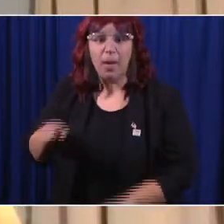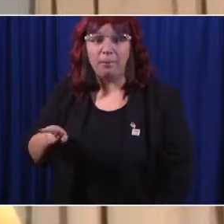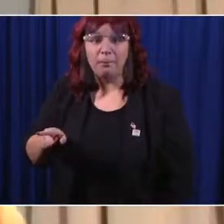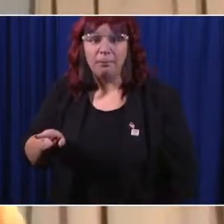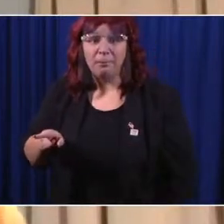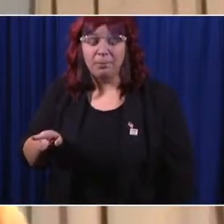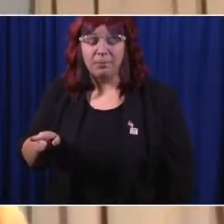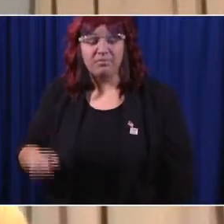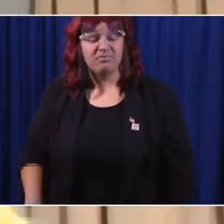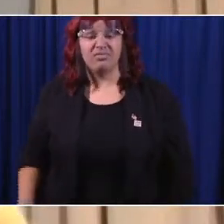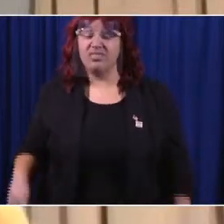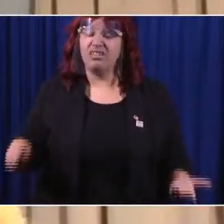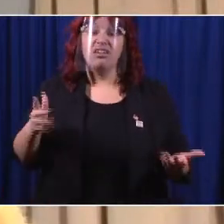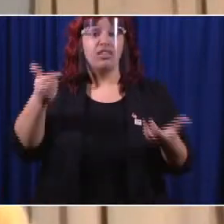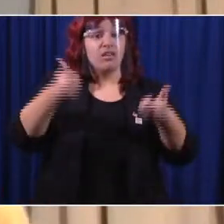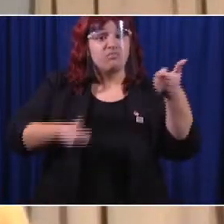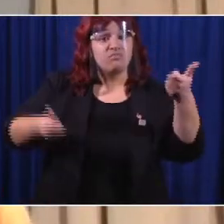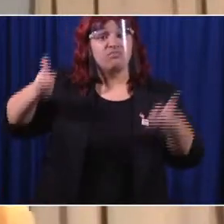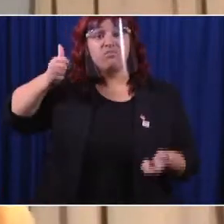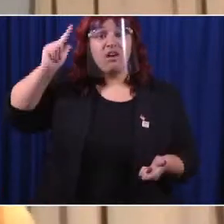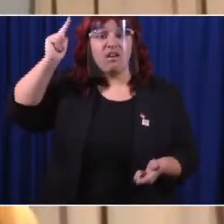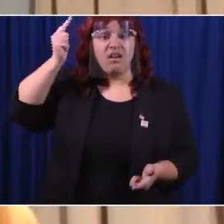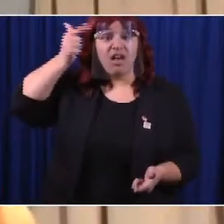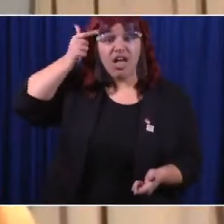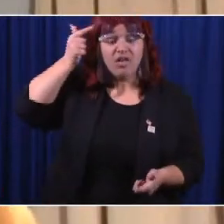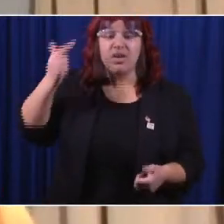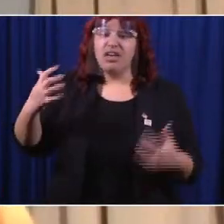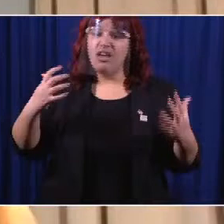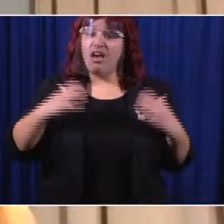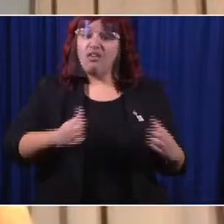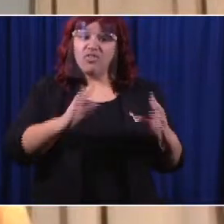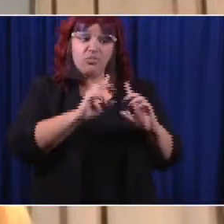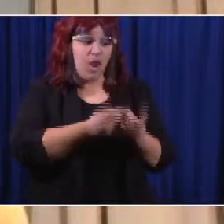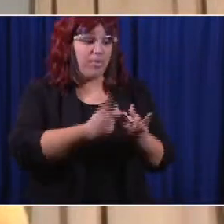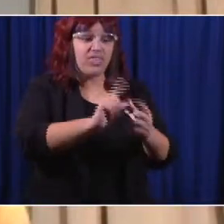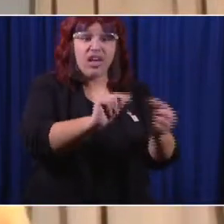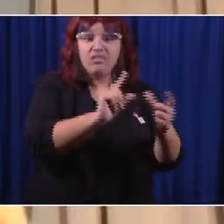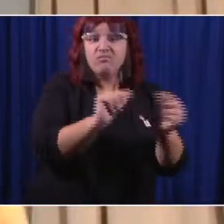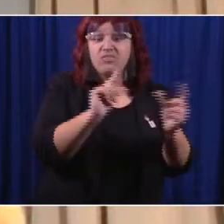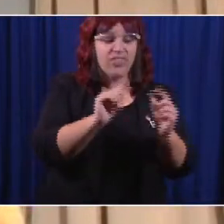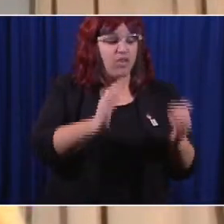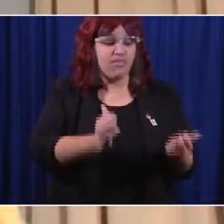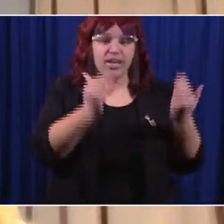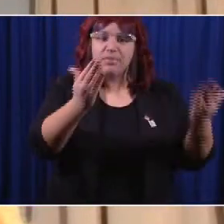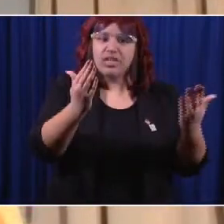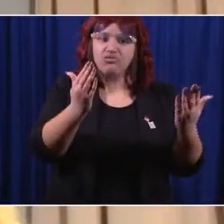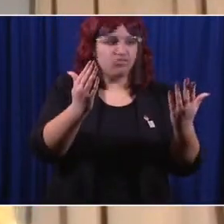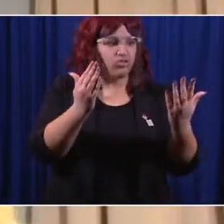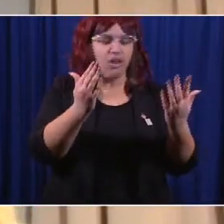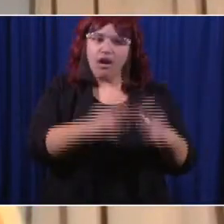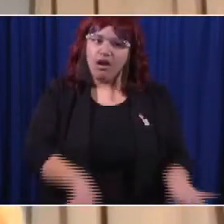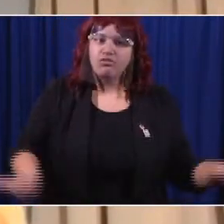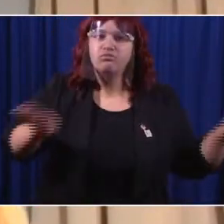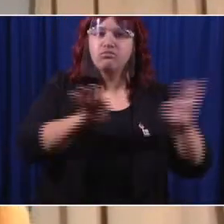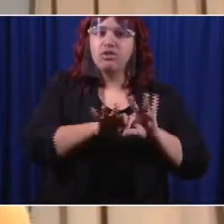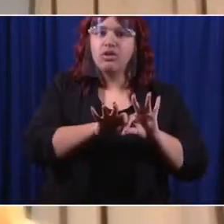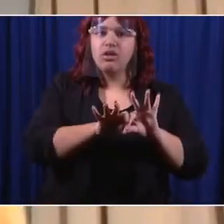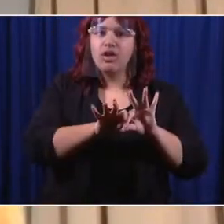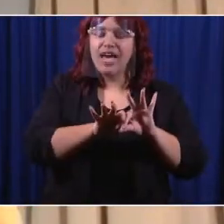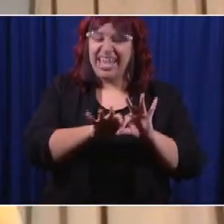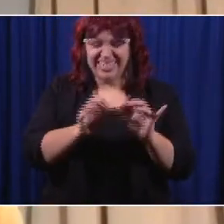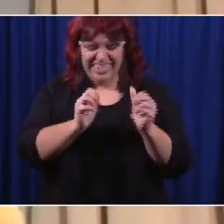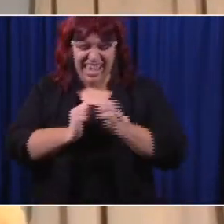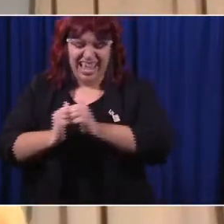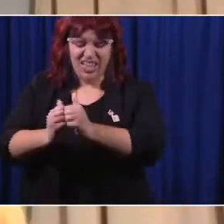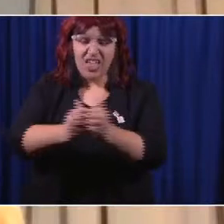seriously. It's crucial to stop spreading the virus if we all work together and unite as